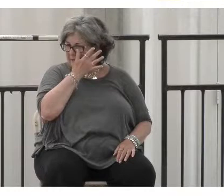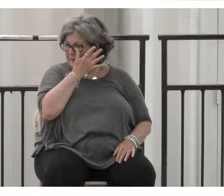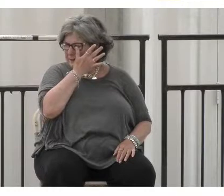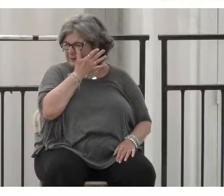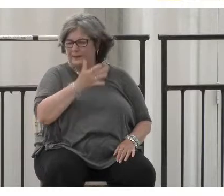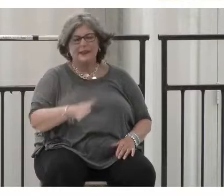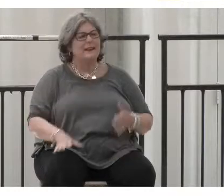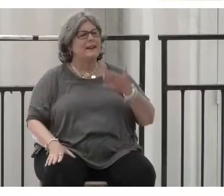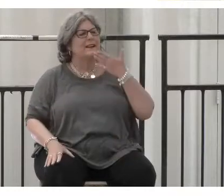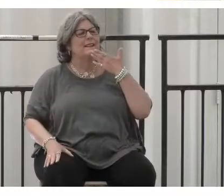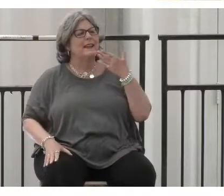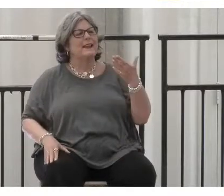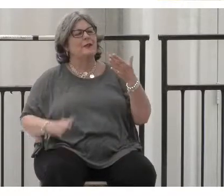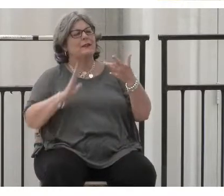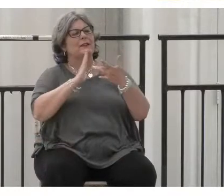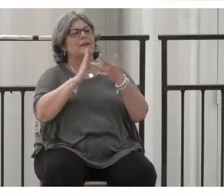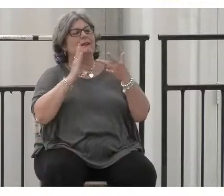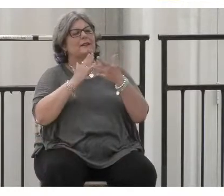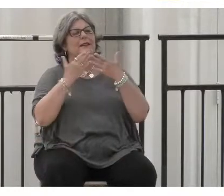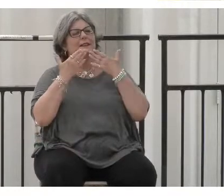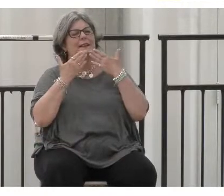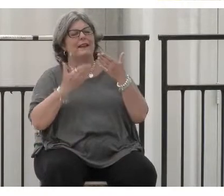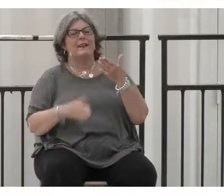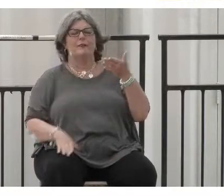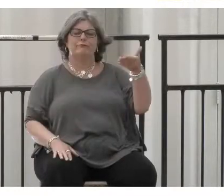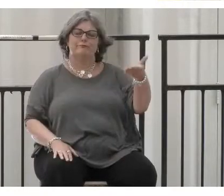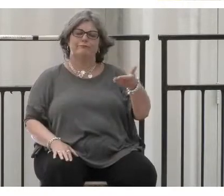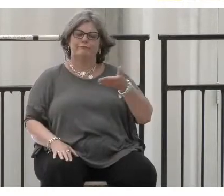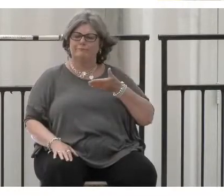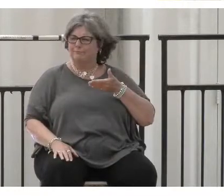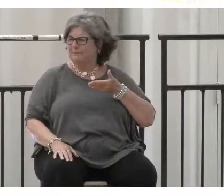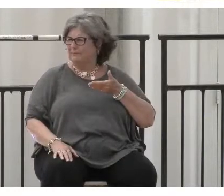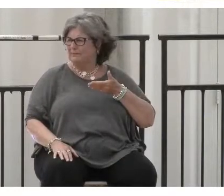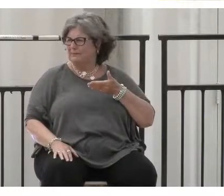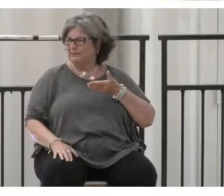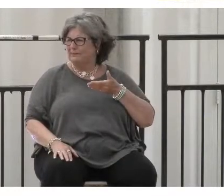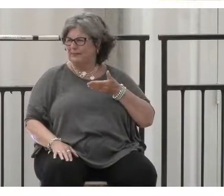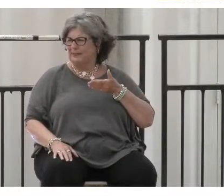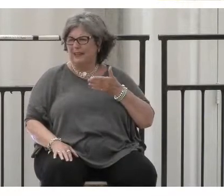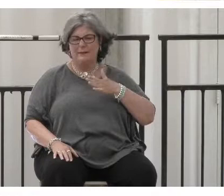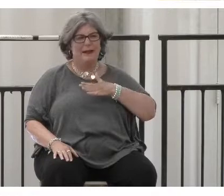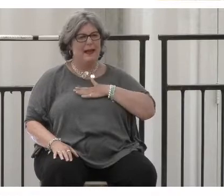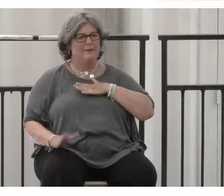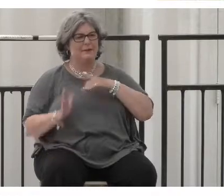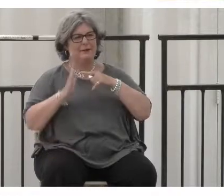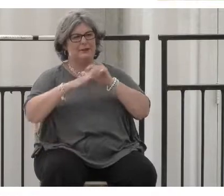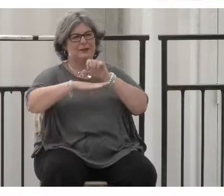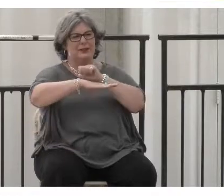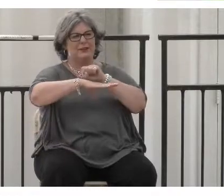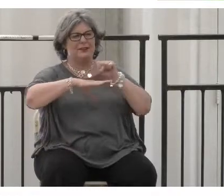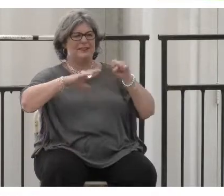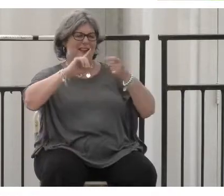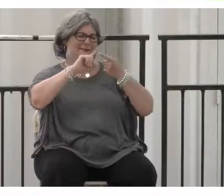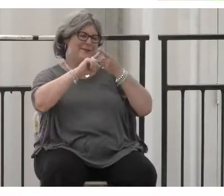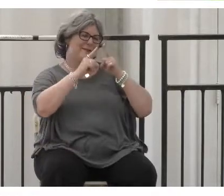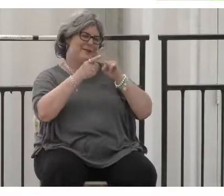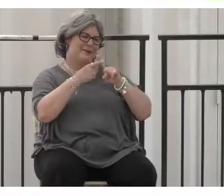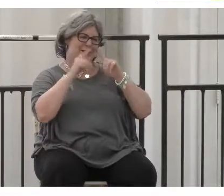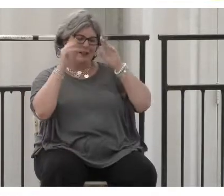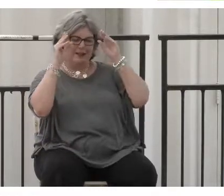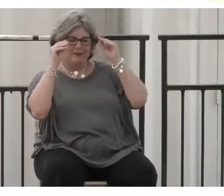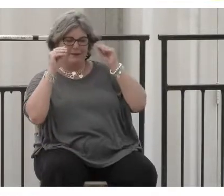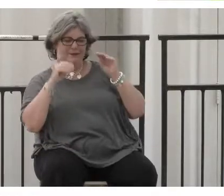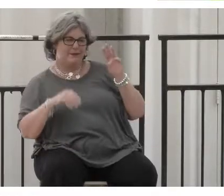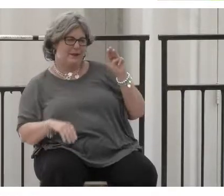here. And thank you for honorable invitation. And I'm also delighted to share the stage with friends, Professor